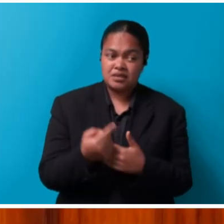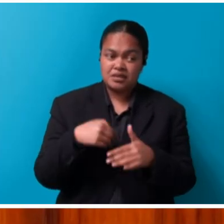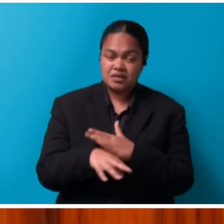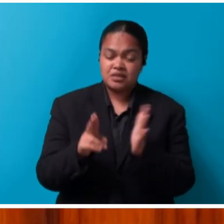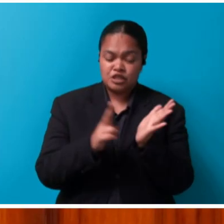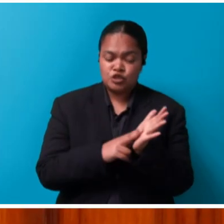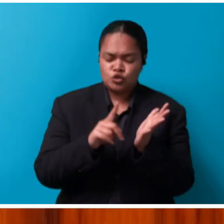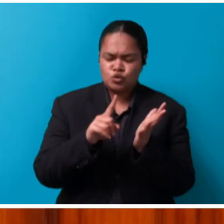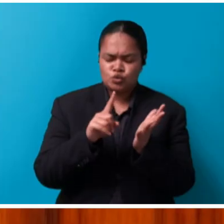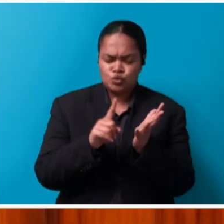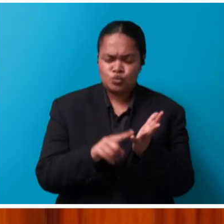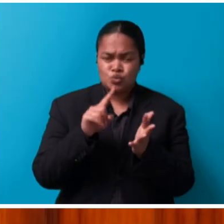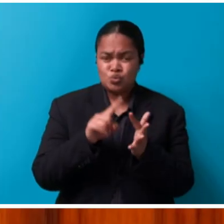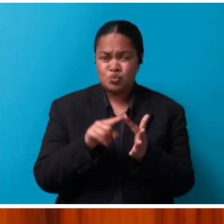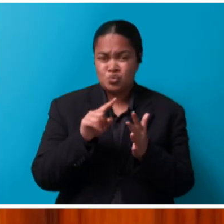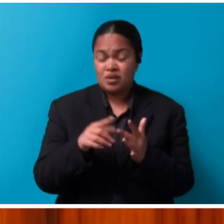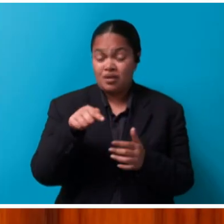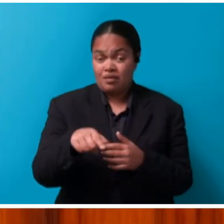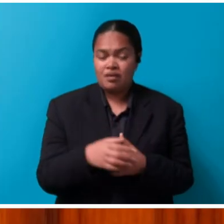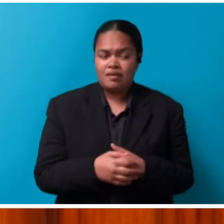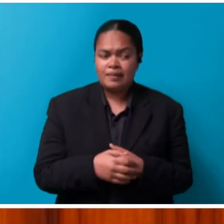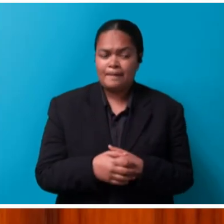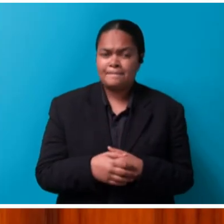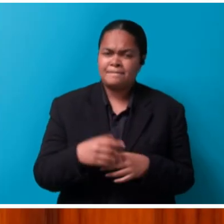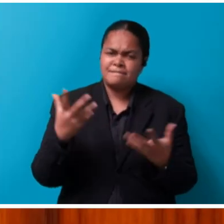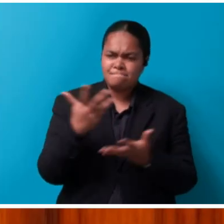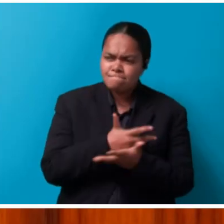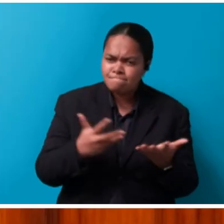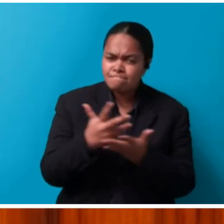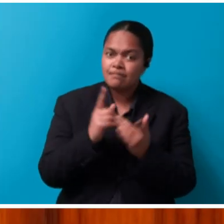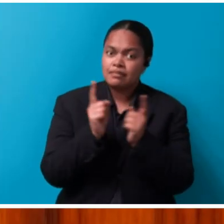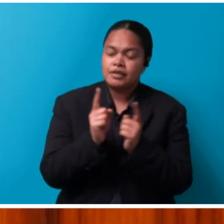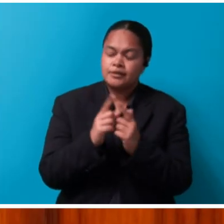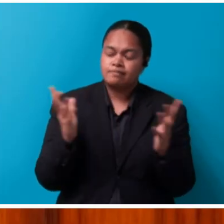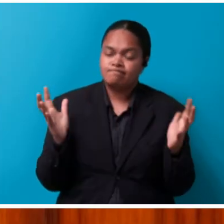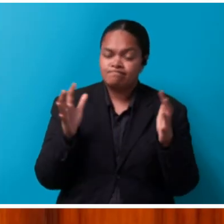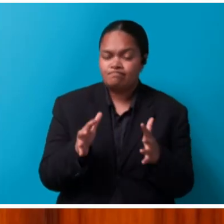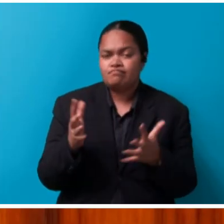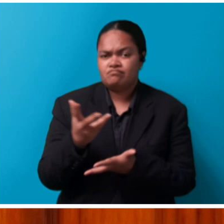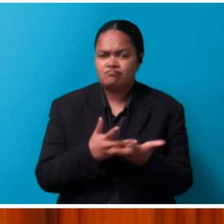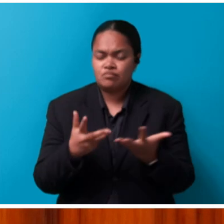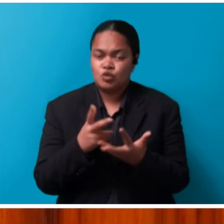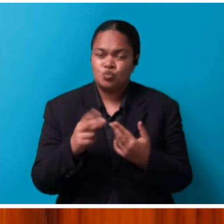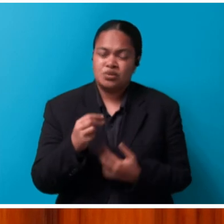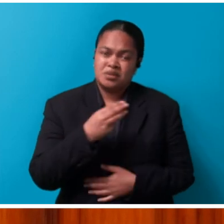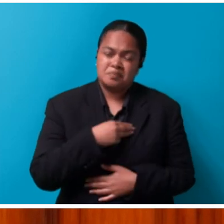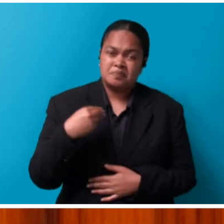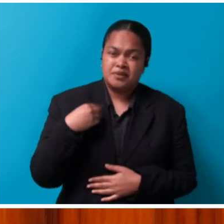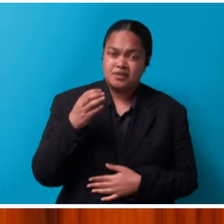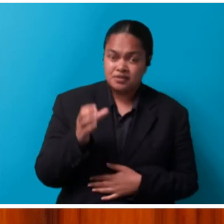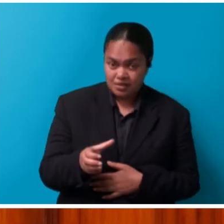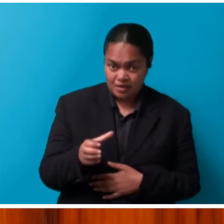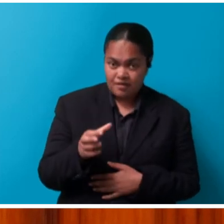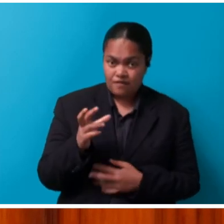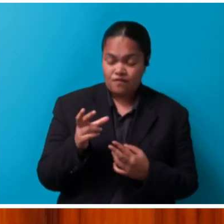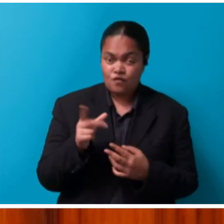this year, we had held some bilateral talks with the Minister for